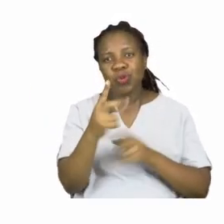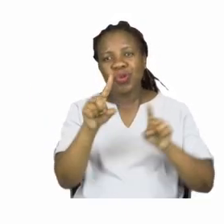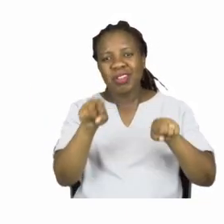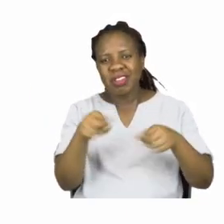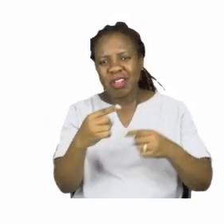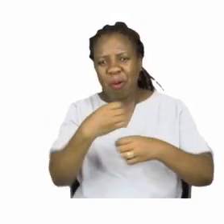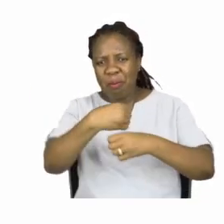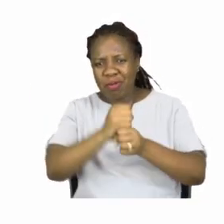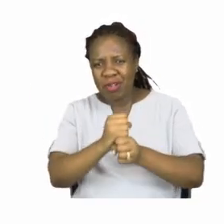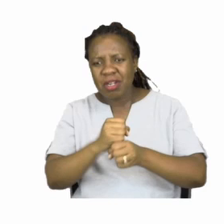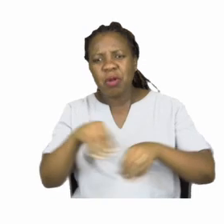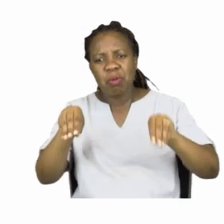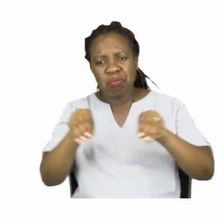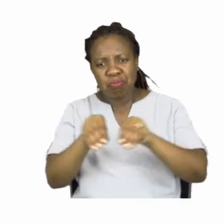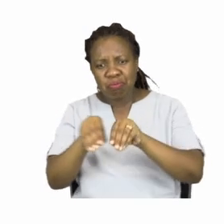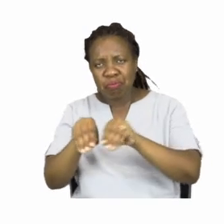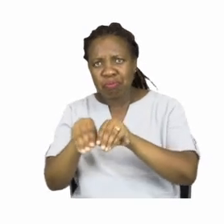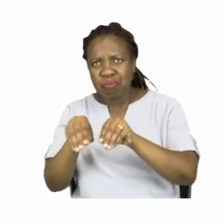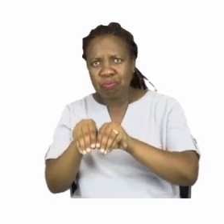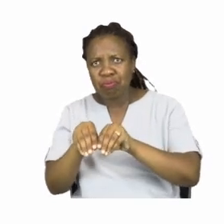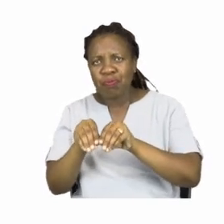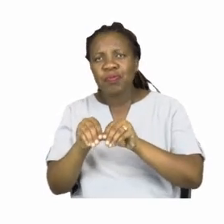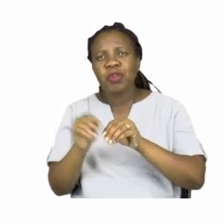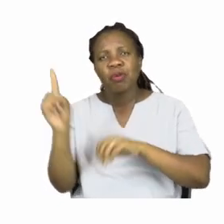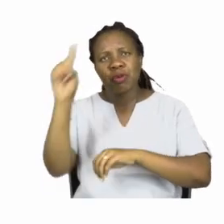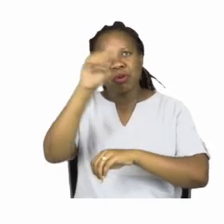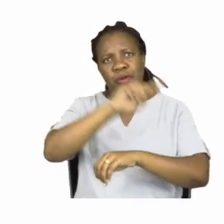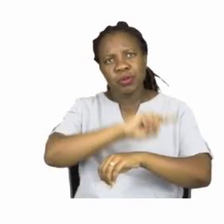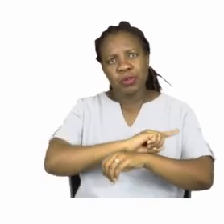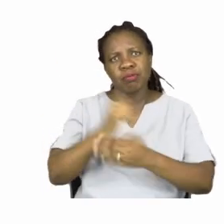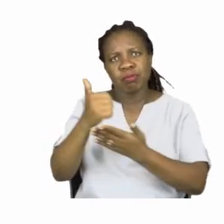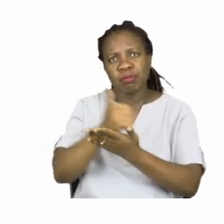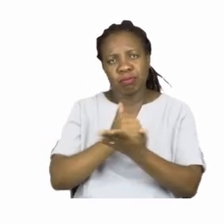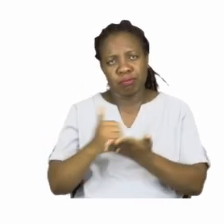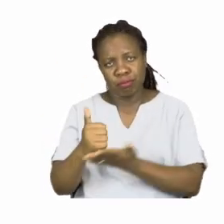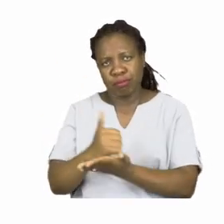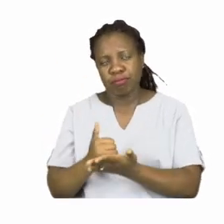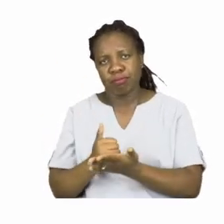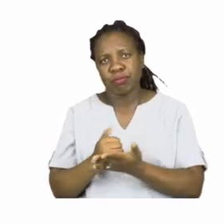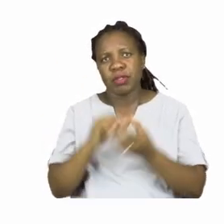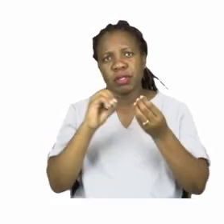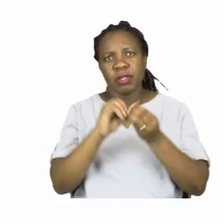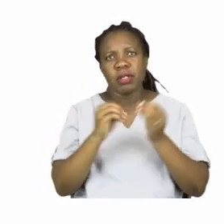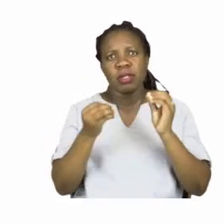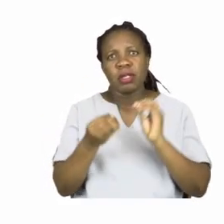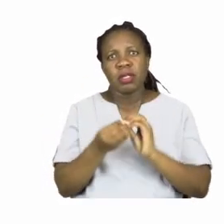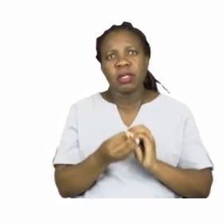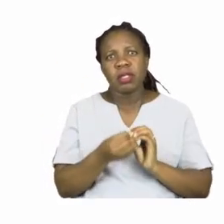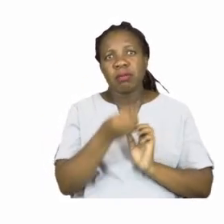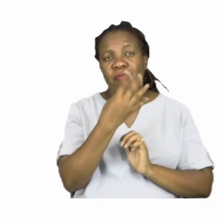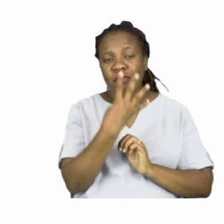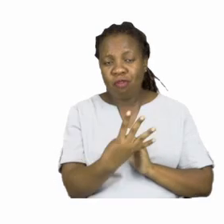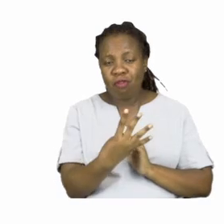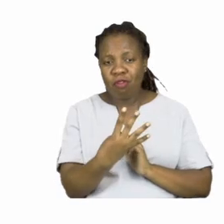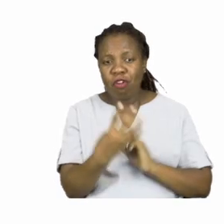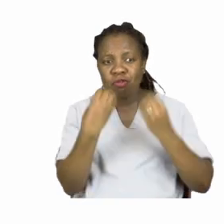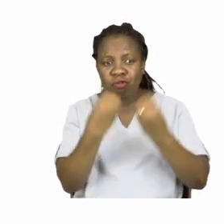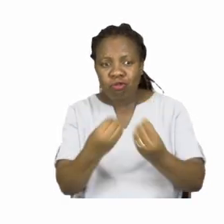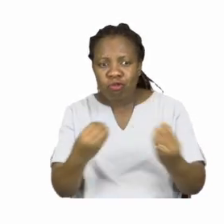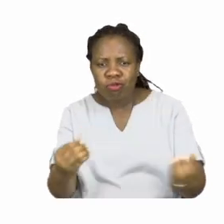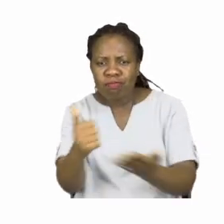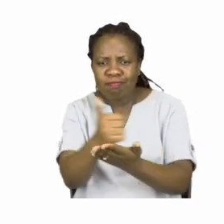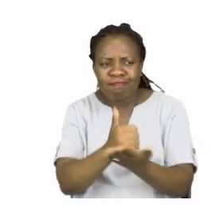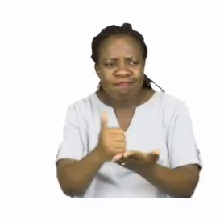And number 4 says, how were the children rewarded afterwards? How were